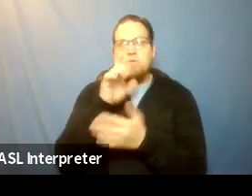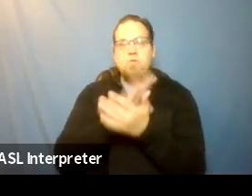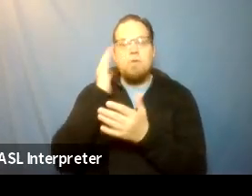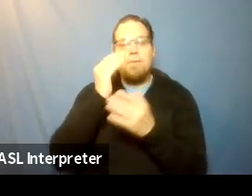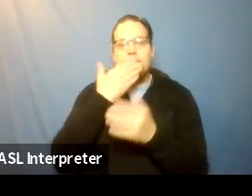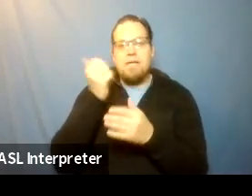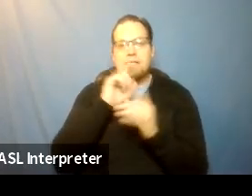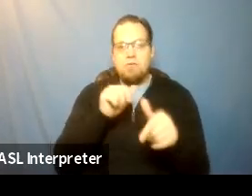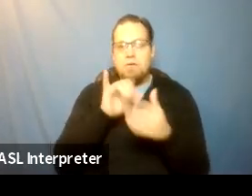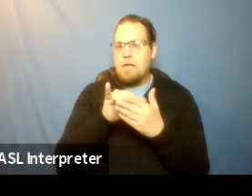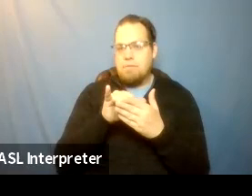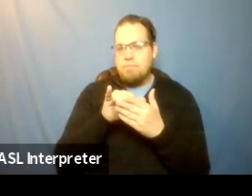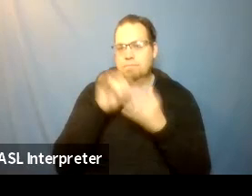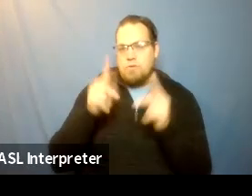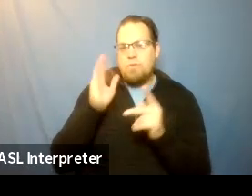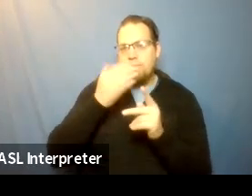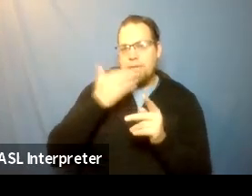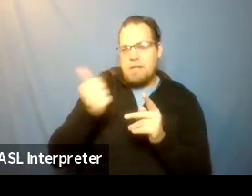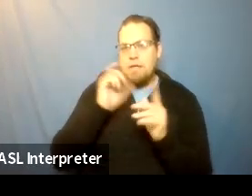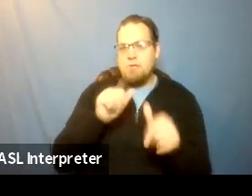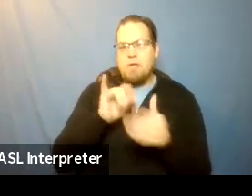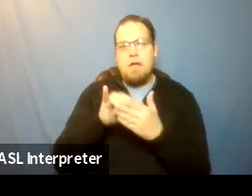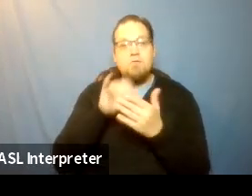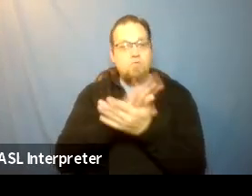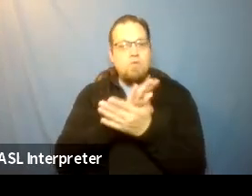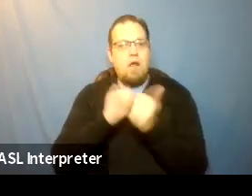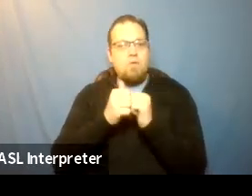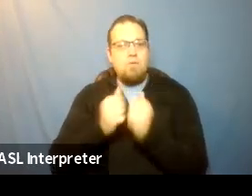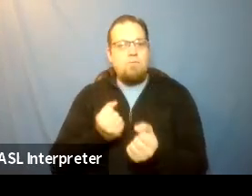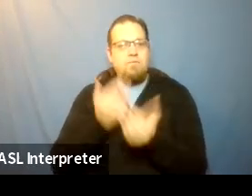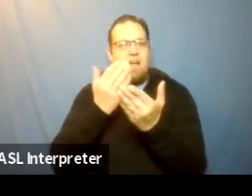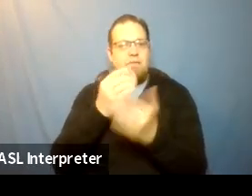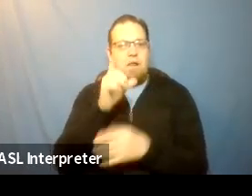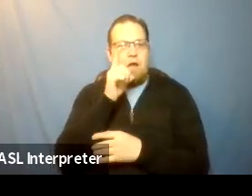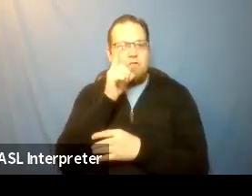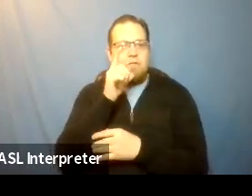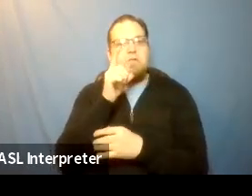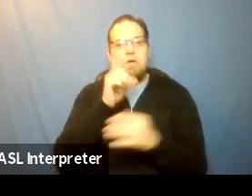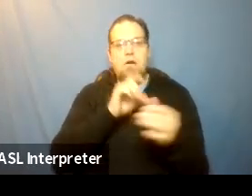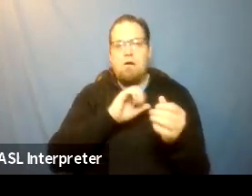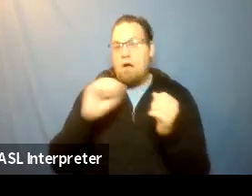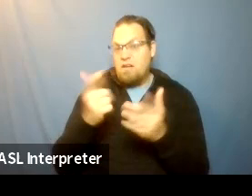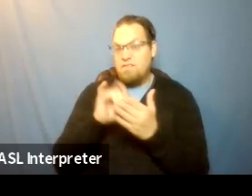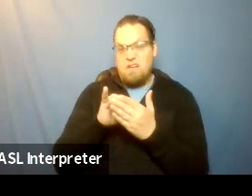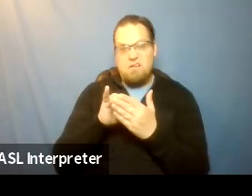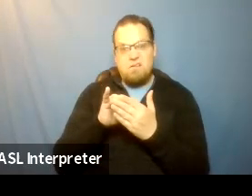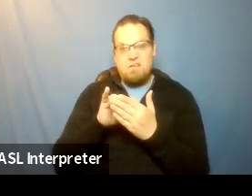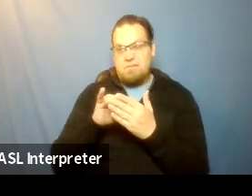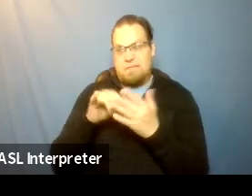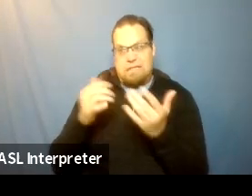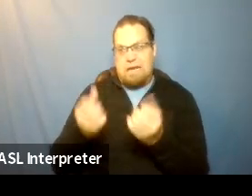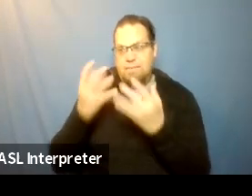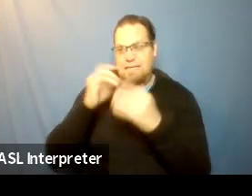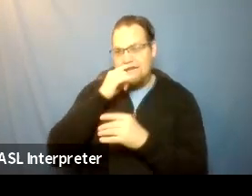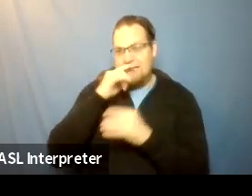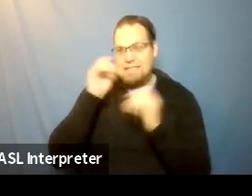context would be your schools and how they're going to provide the lunch, because they're all, obviously, it's all in context of how many kids I can